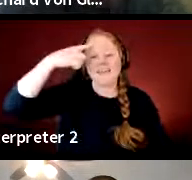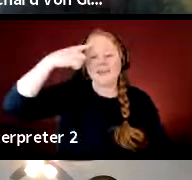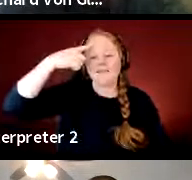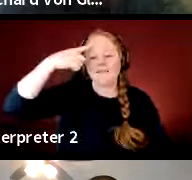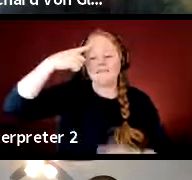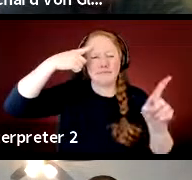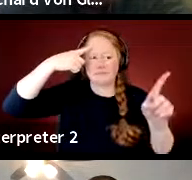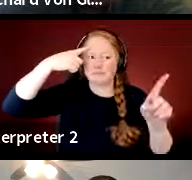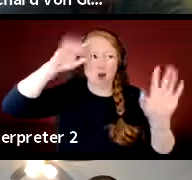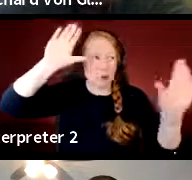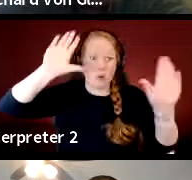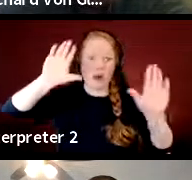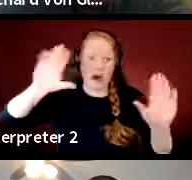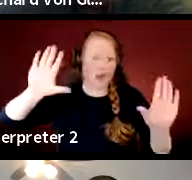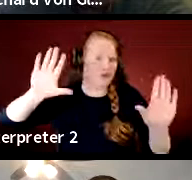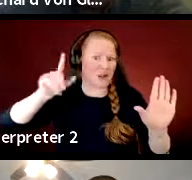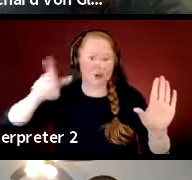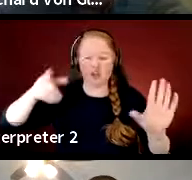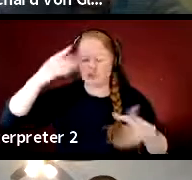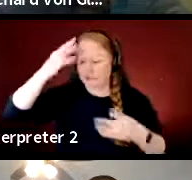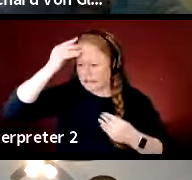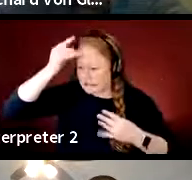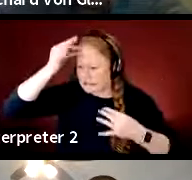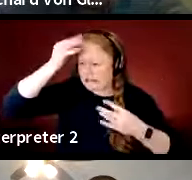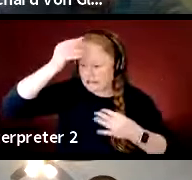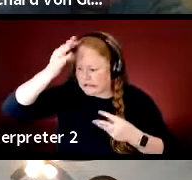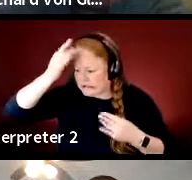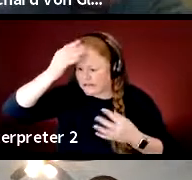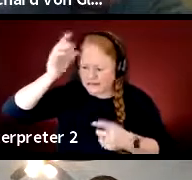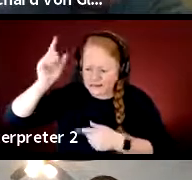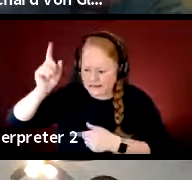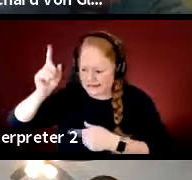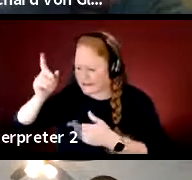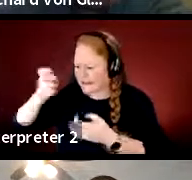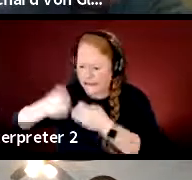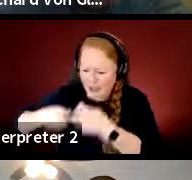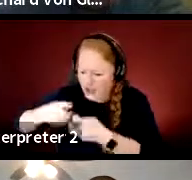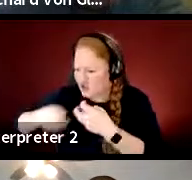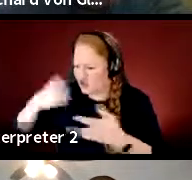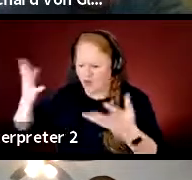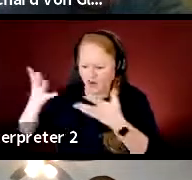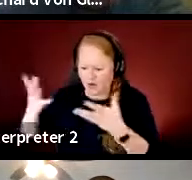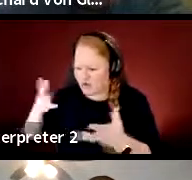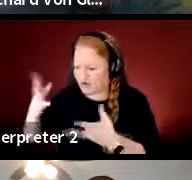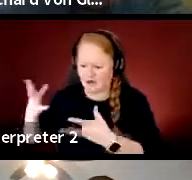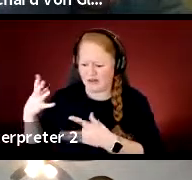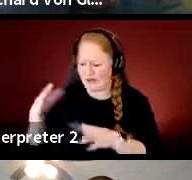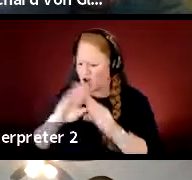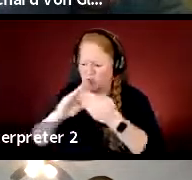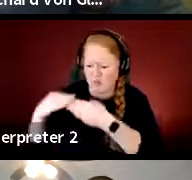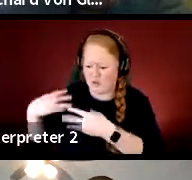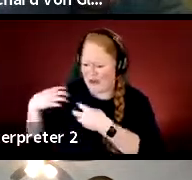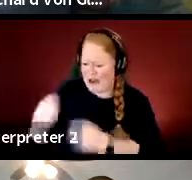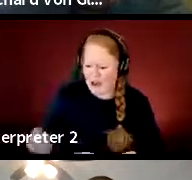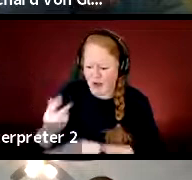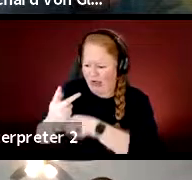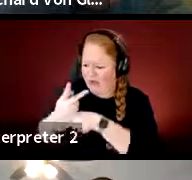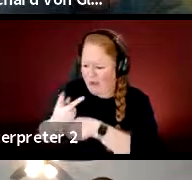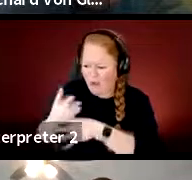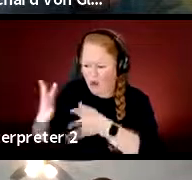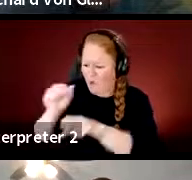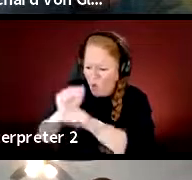thought hard and long about the issues of community health workers. I think they're